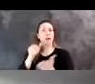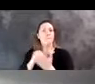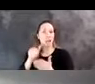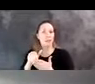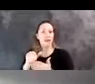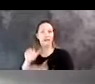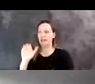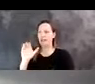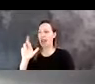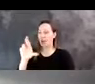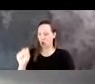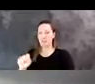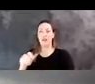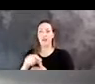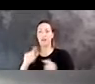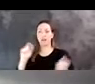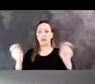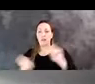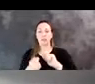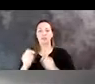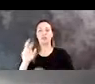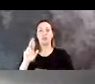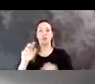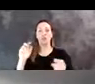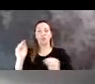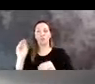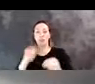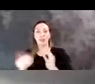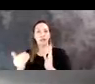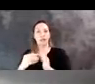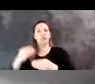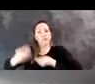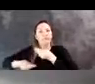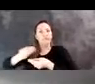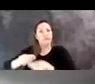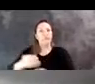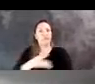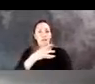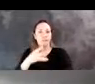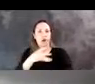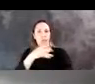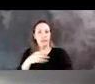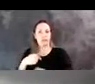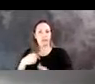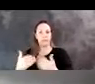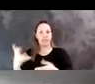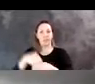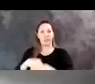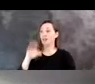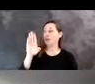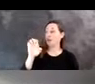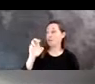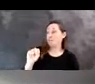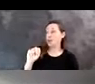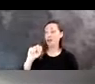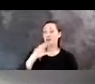in its supply chain transition to regenerative agriculture by 2030. And a group of companies, including Ben and Jerry's, have been